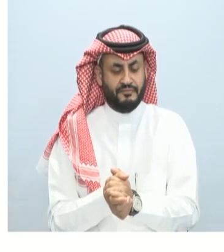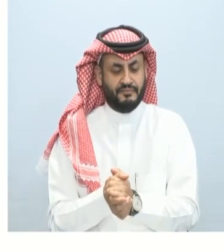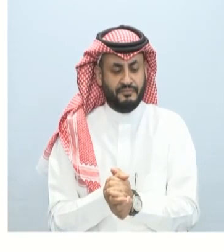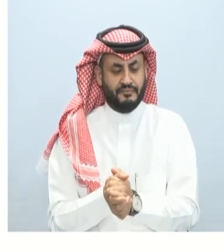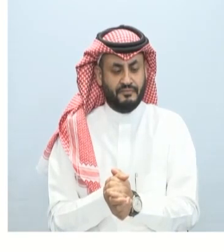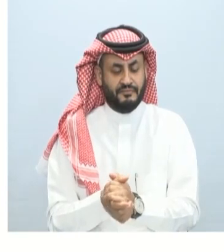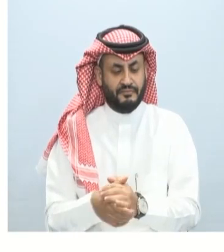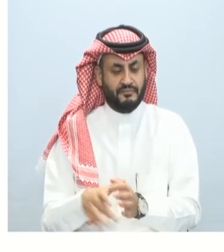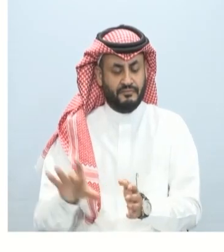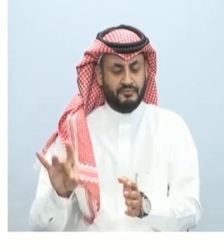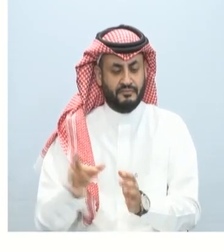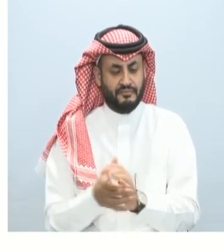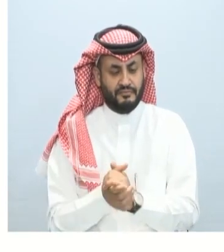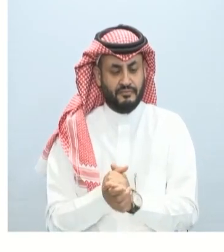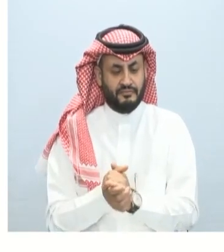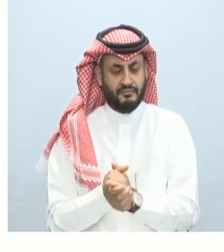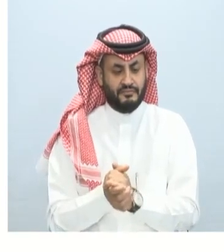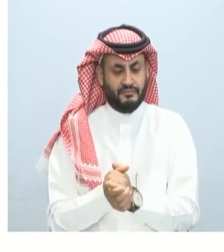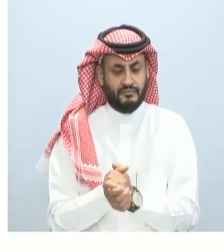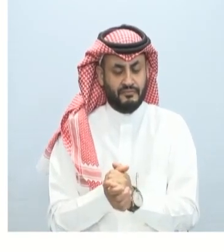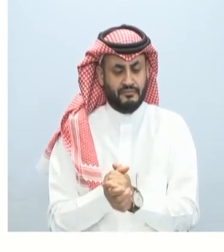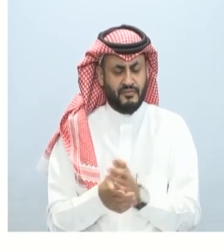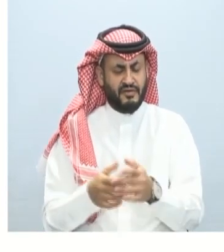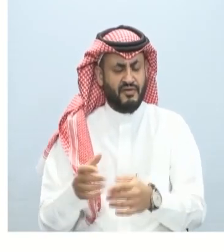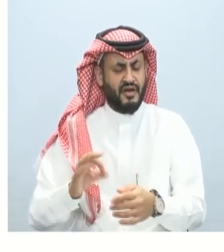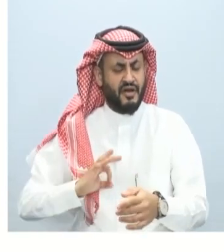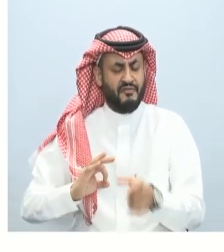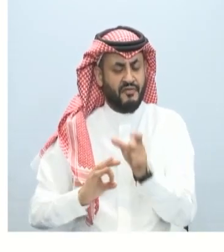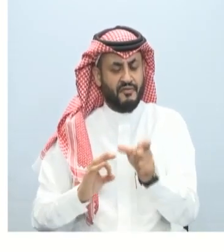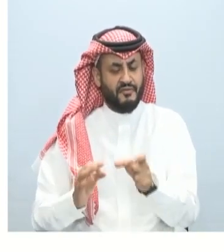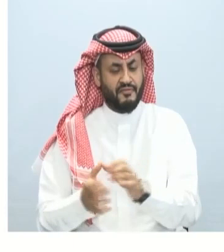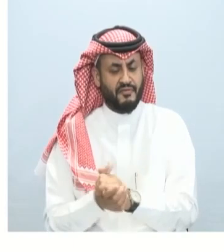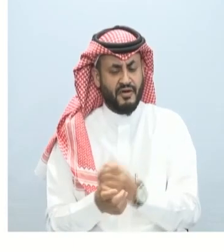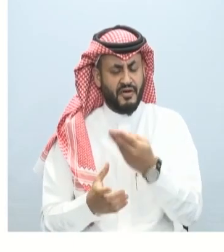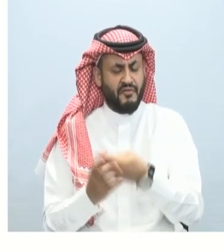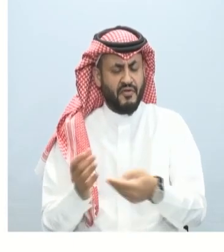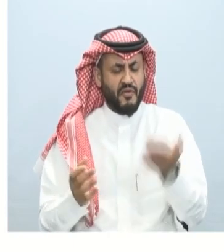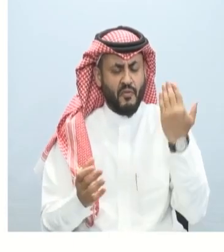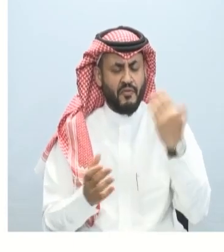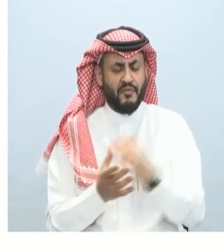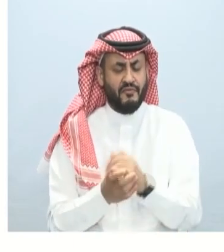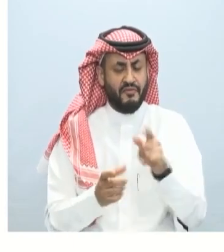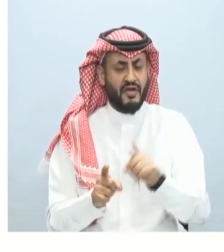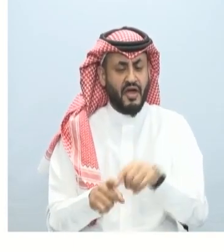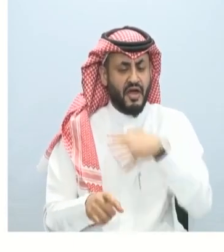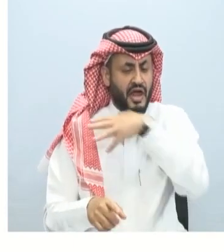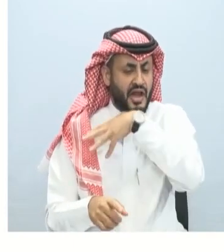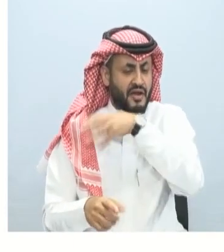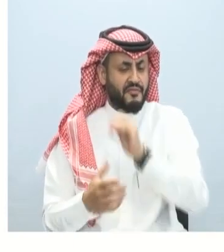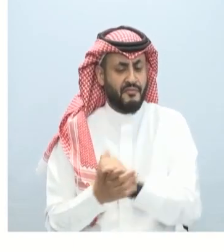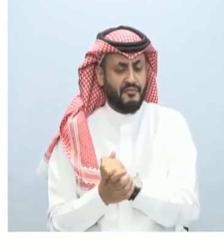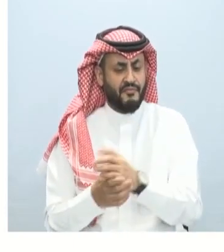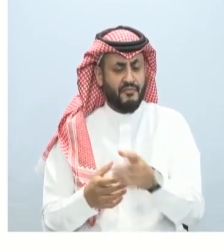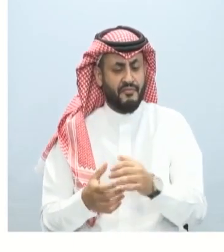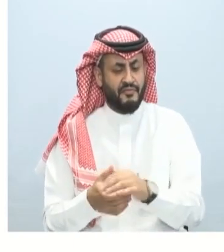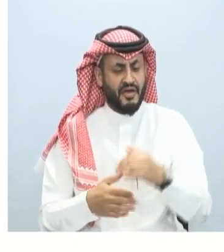We have number 8, he has always loved electronics. When he was a child, he and his dad built circuit